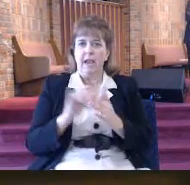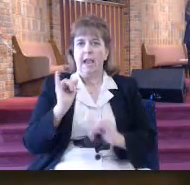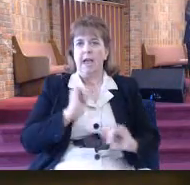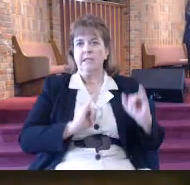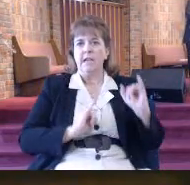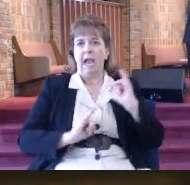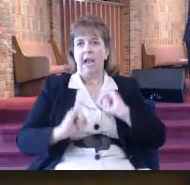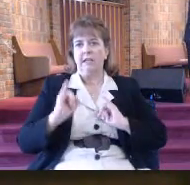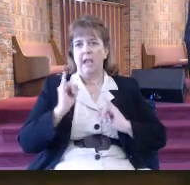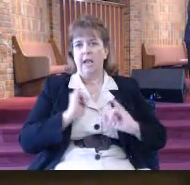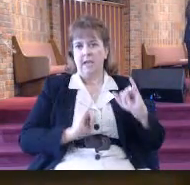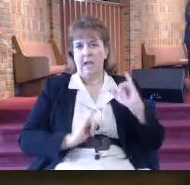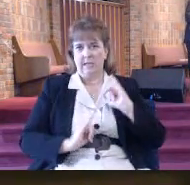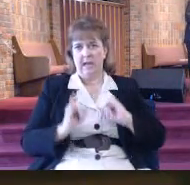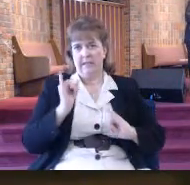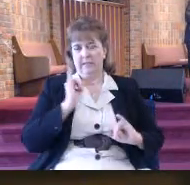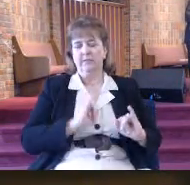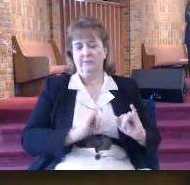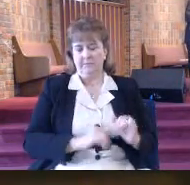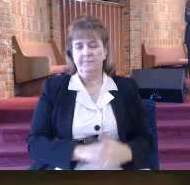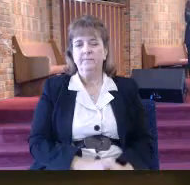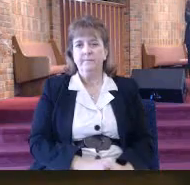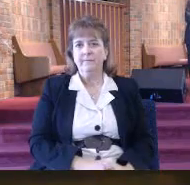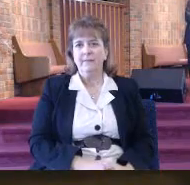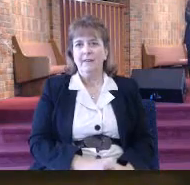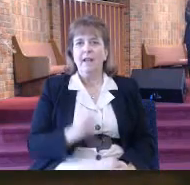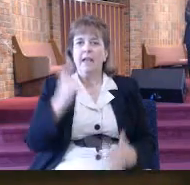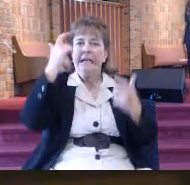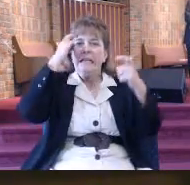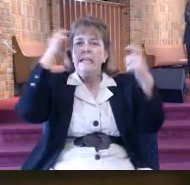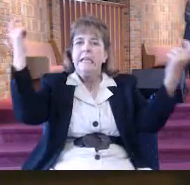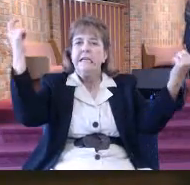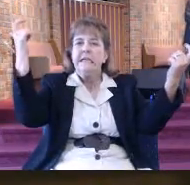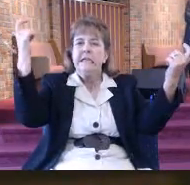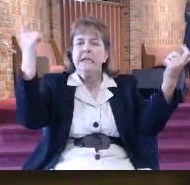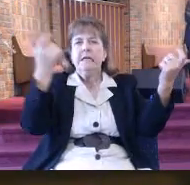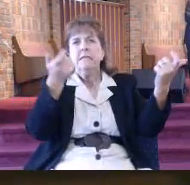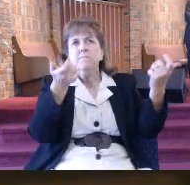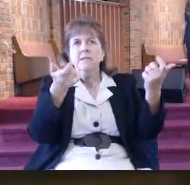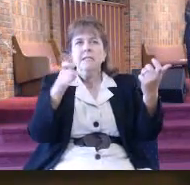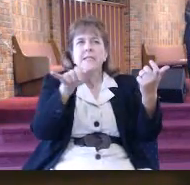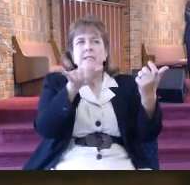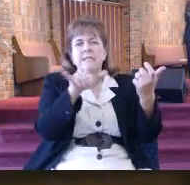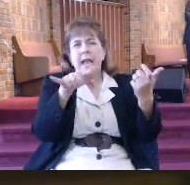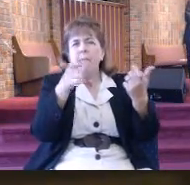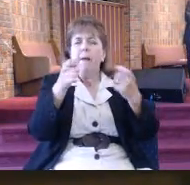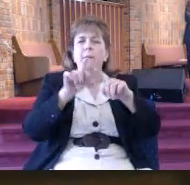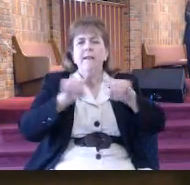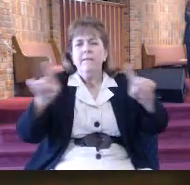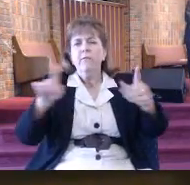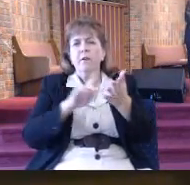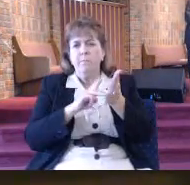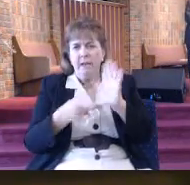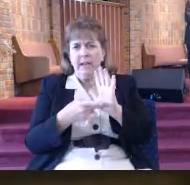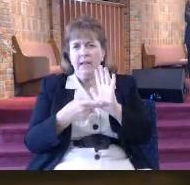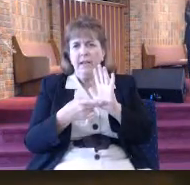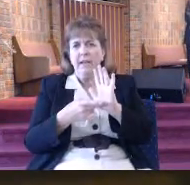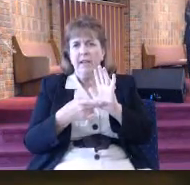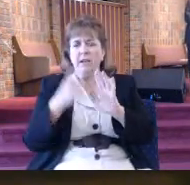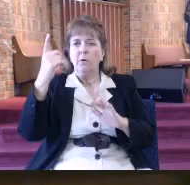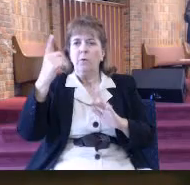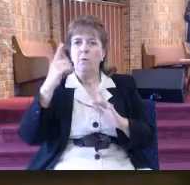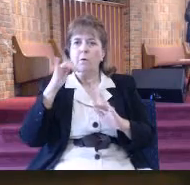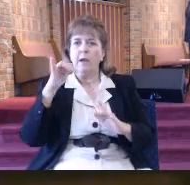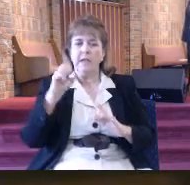means, same basic concept as egotism, a little different in its expression. One is a